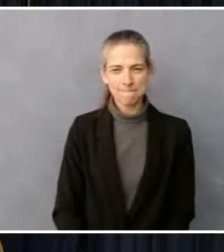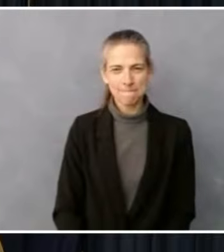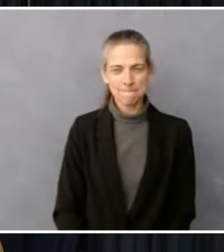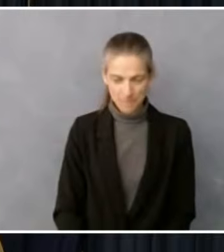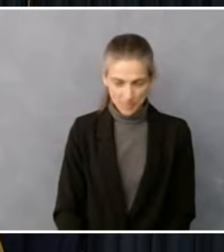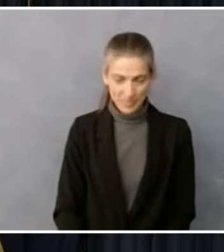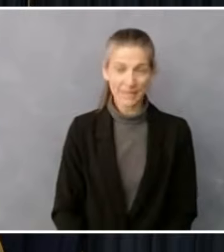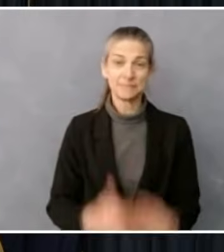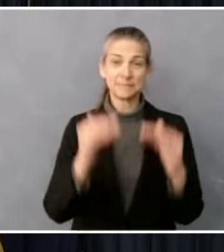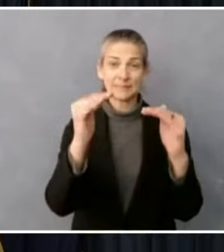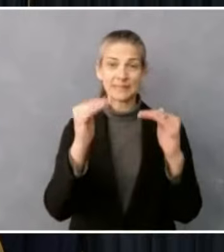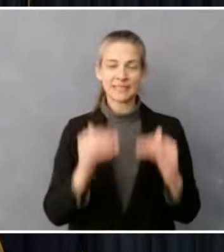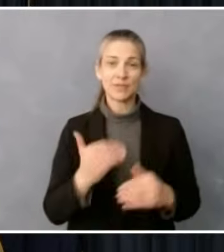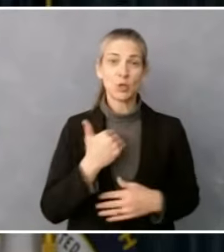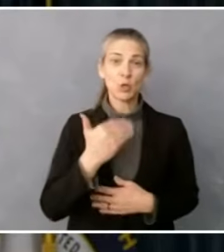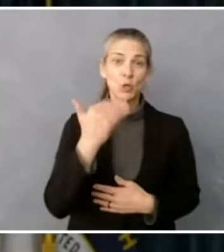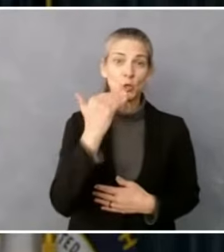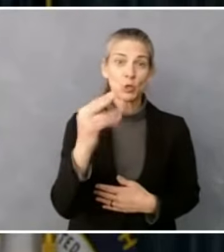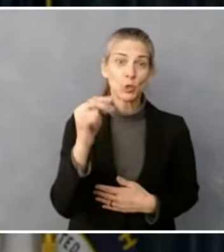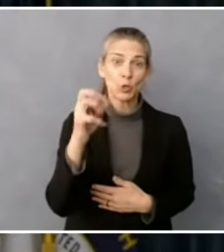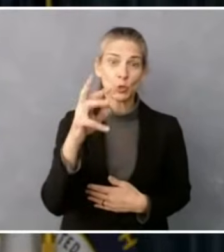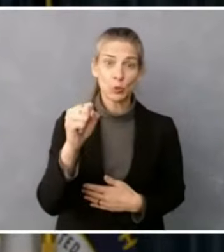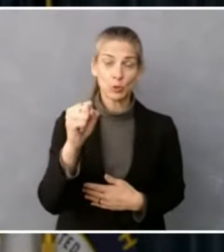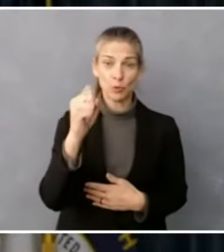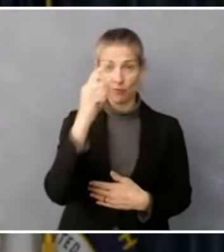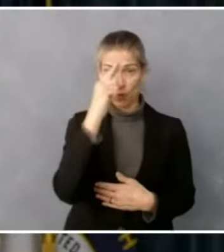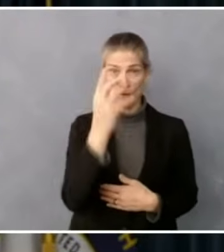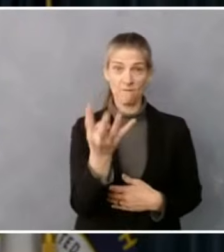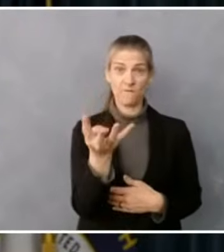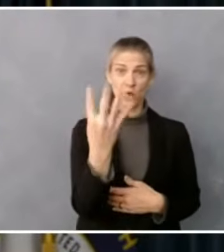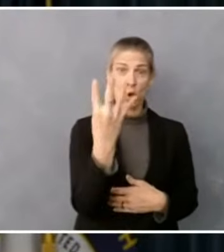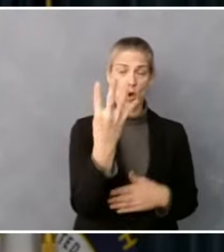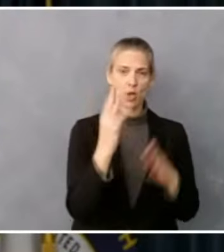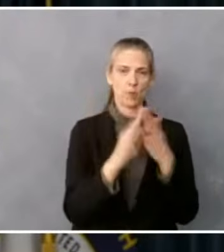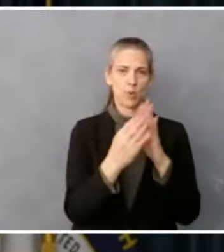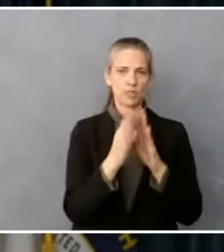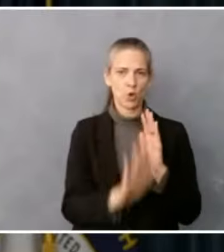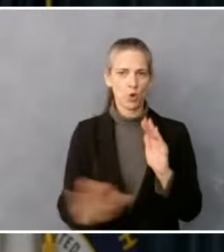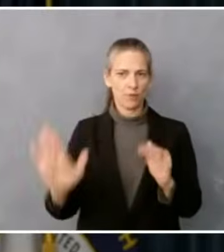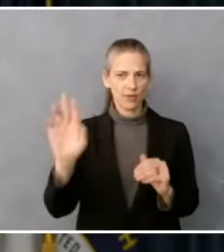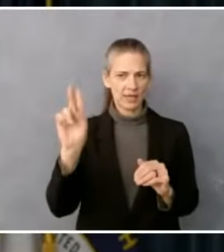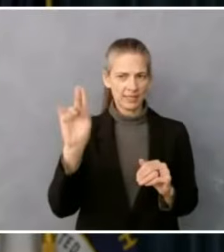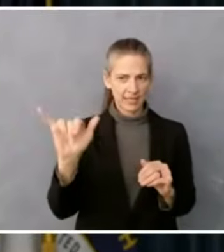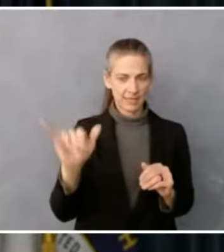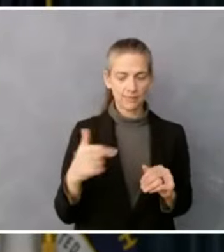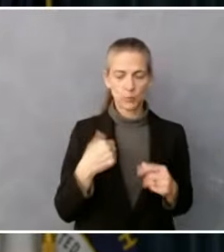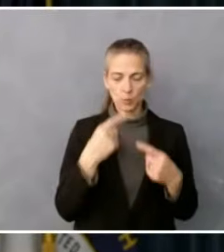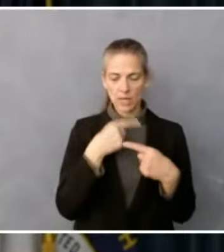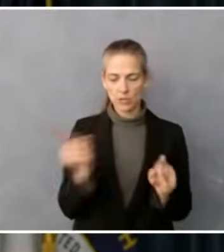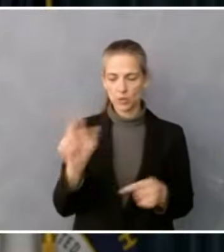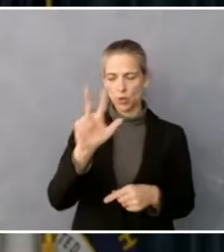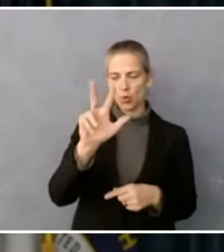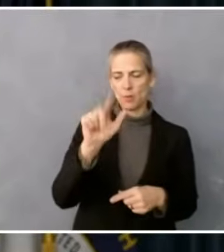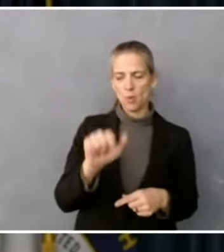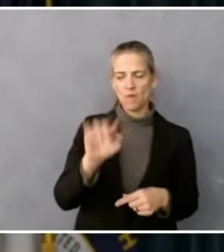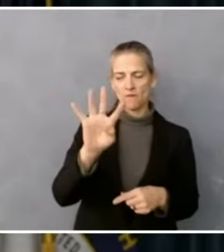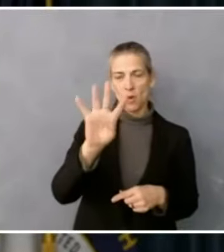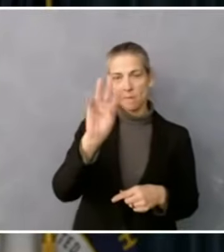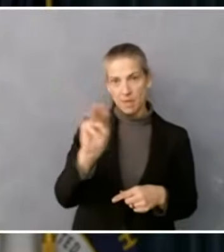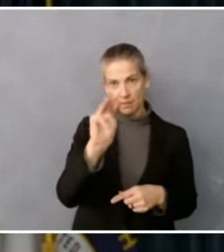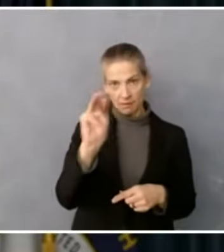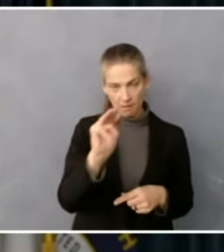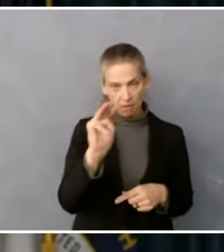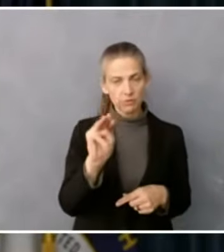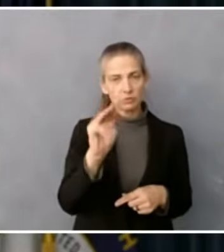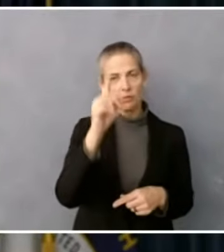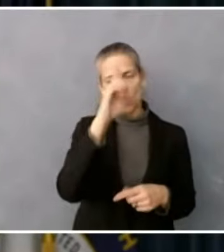Next, we have some good news for 4 communities across the Commonwealth. We are announcing $3.4 million to make our local